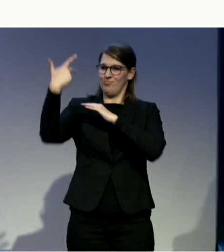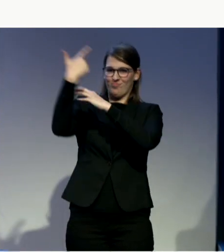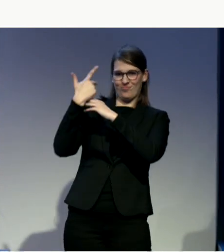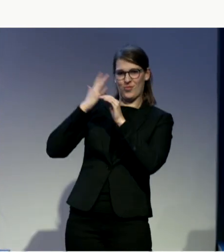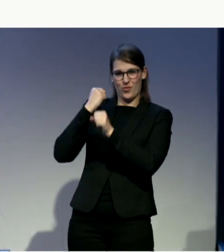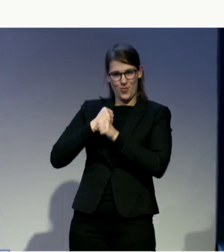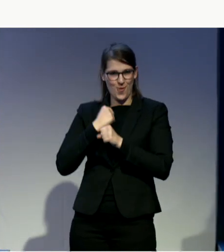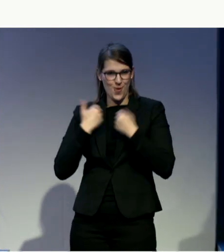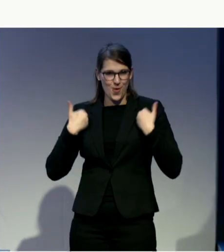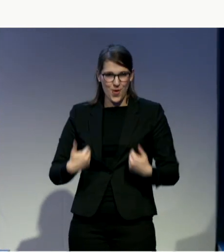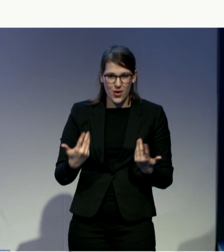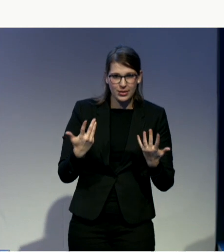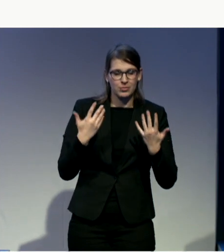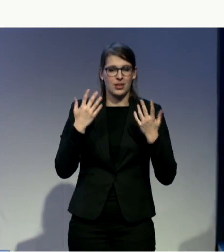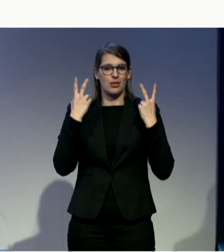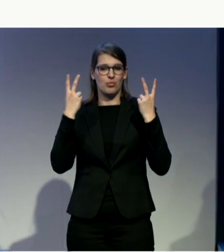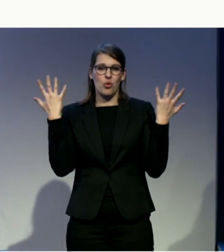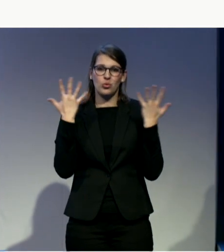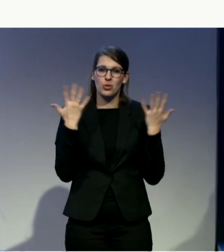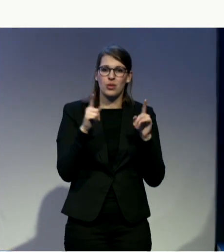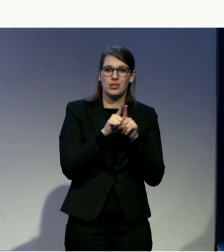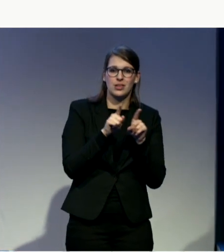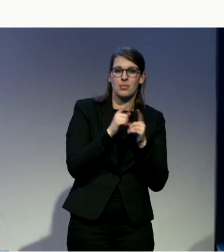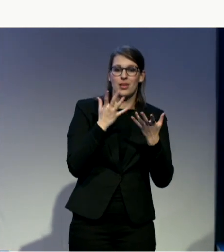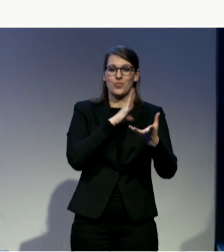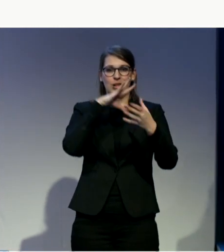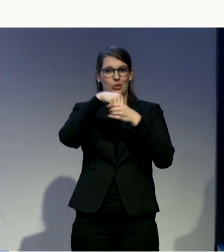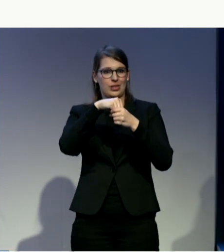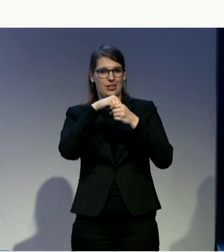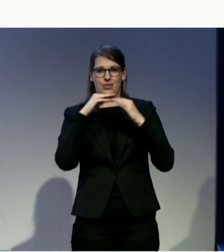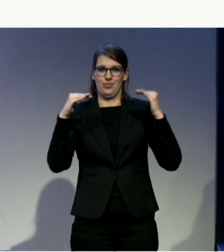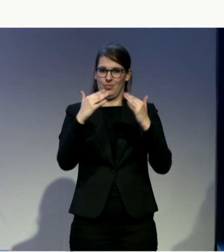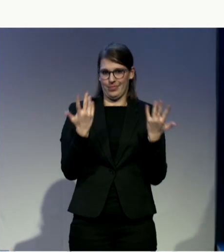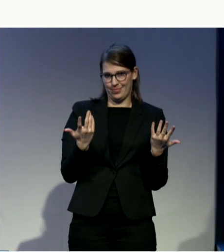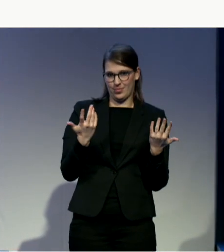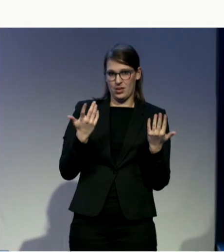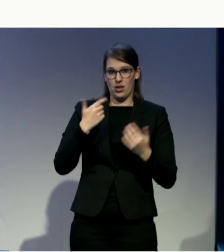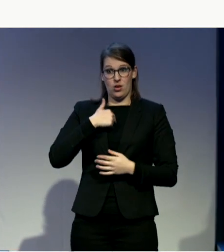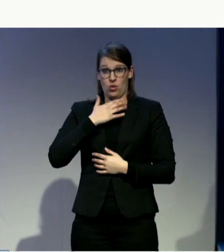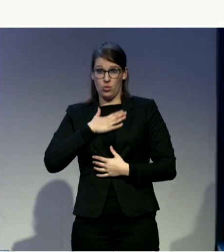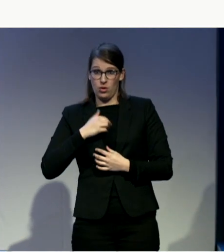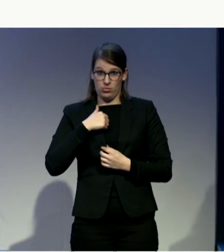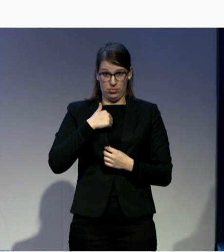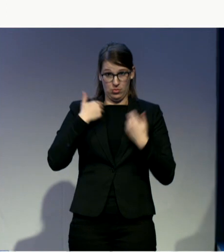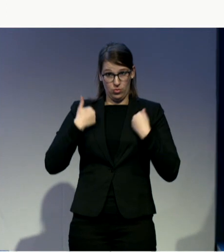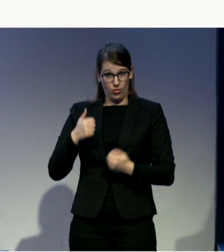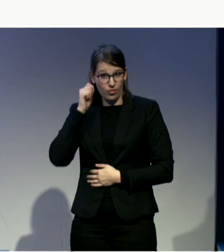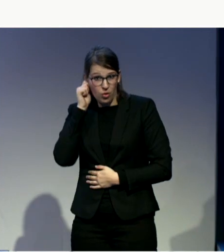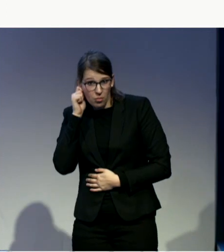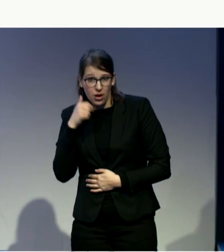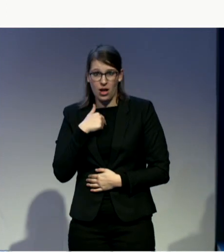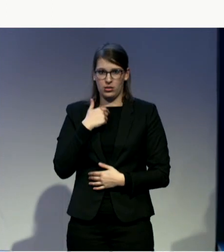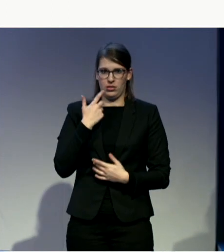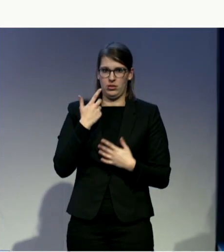finances, everything. It's very difficult as a woman. Where I'm coming from, I don't know in other places, but I